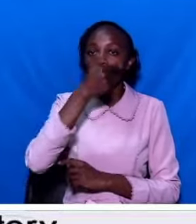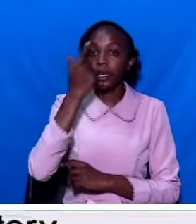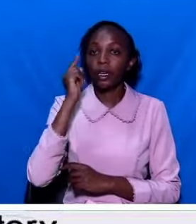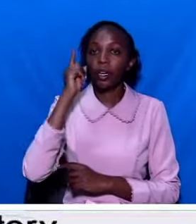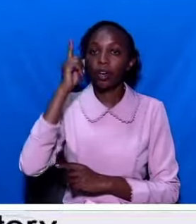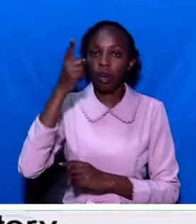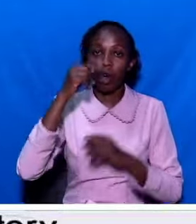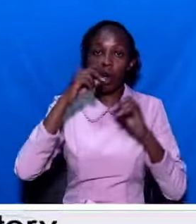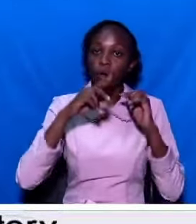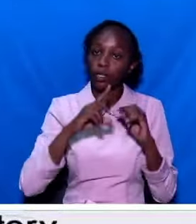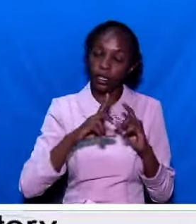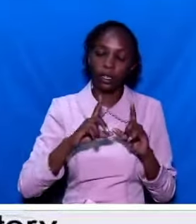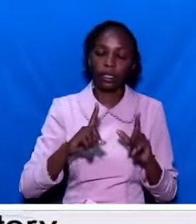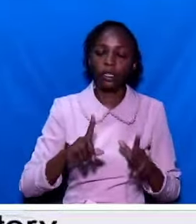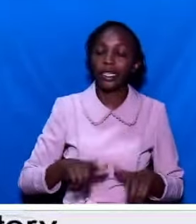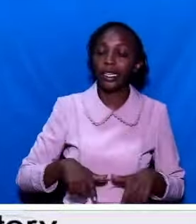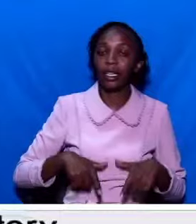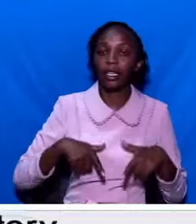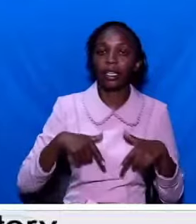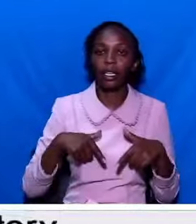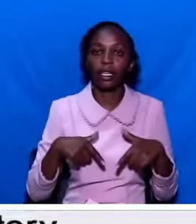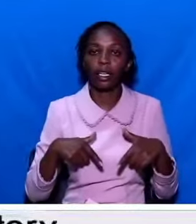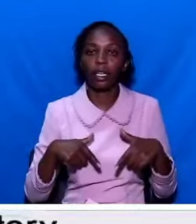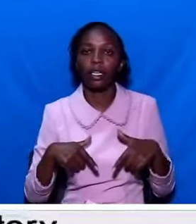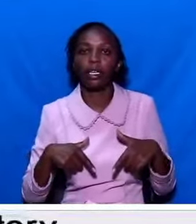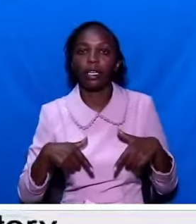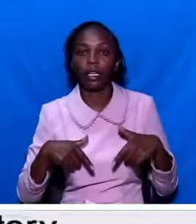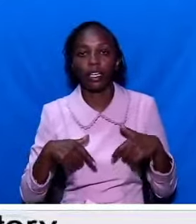tomorrow. Because he